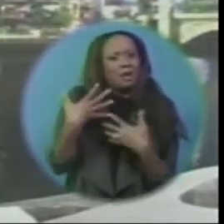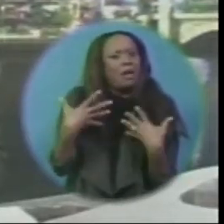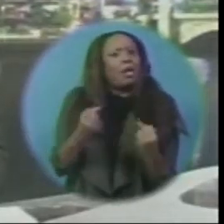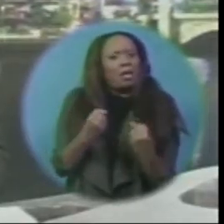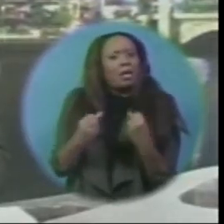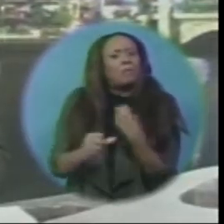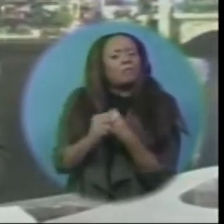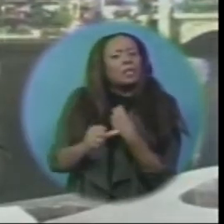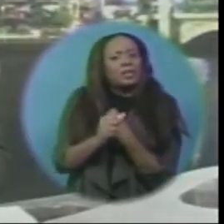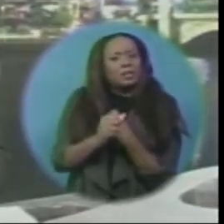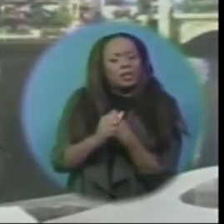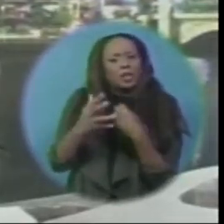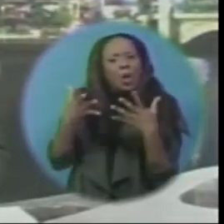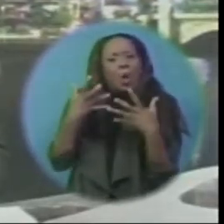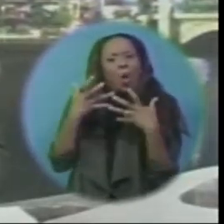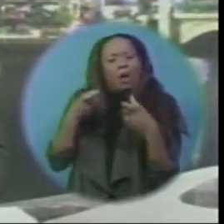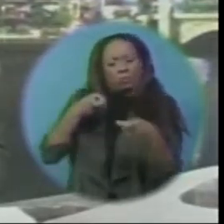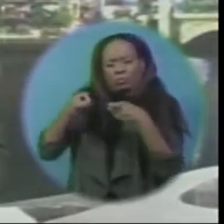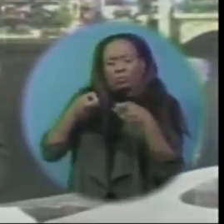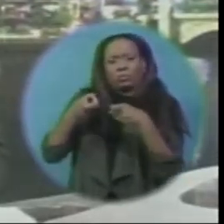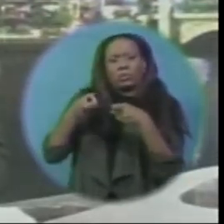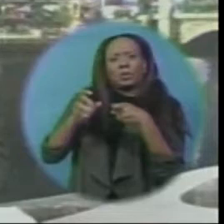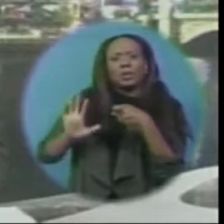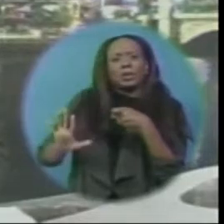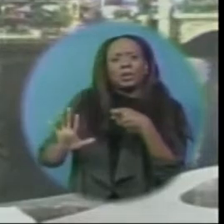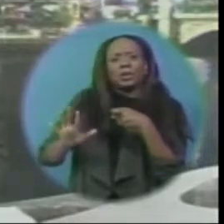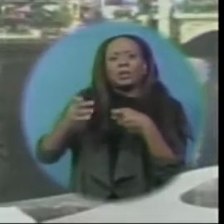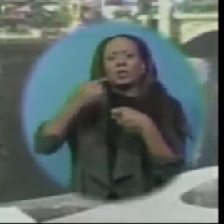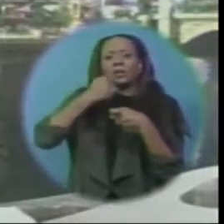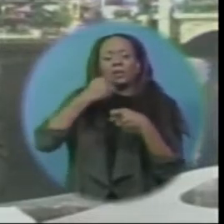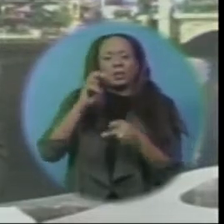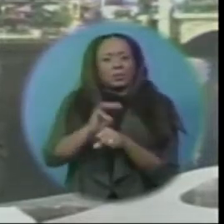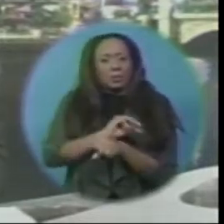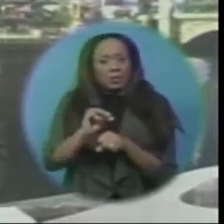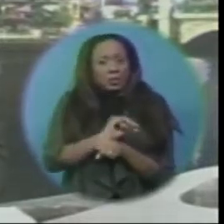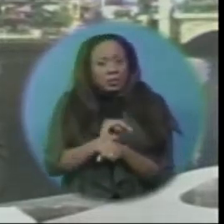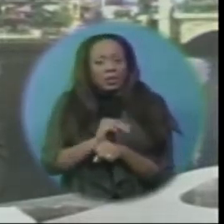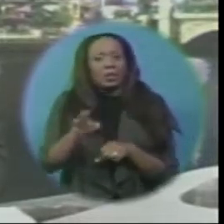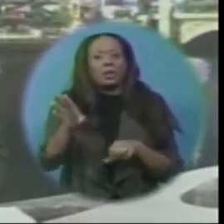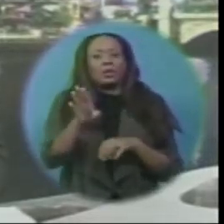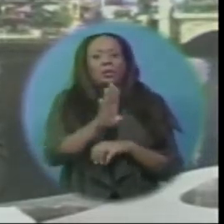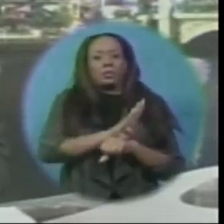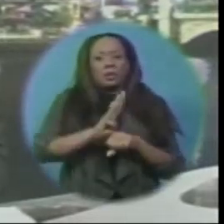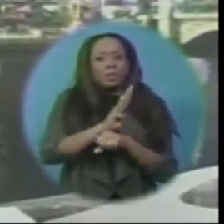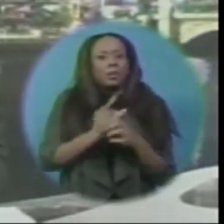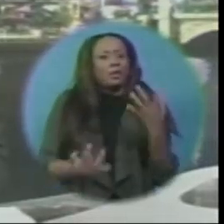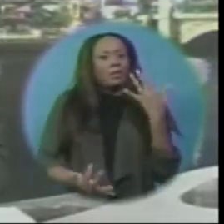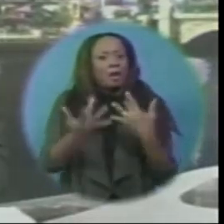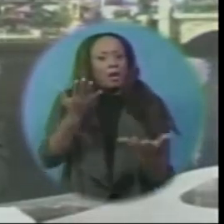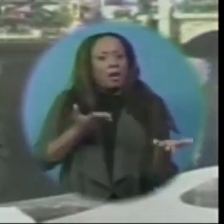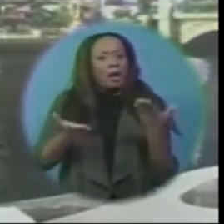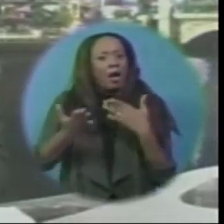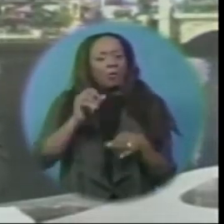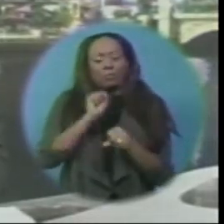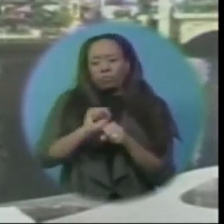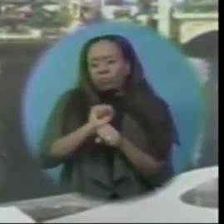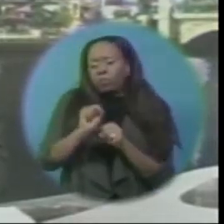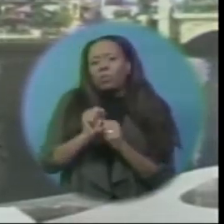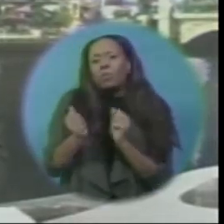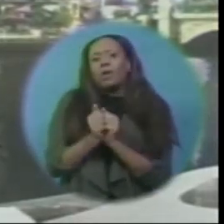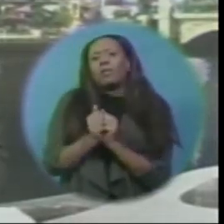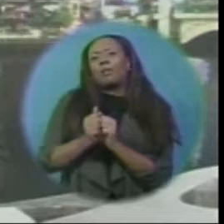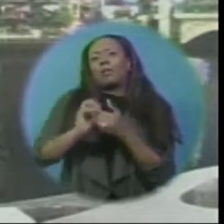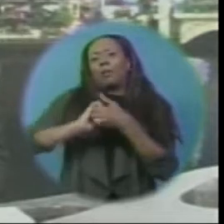site continues to smolder. As a result, he says the ministry and the Barbados Fire Service are working with the owner of the quarry